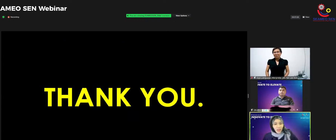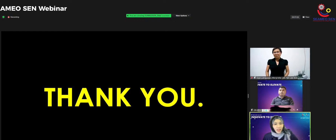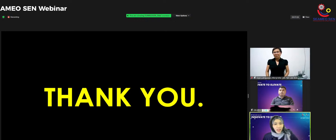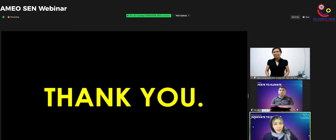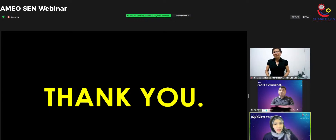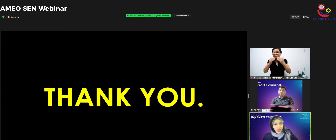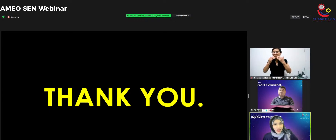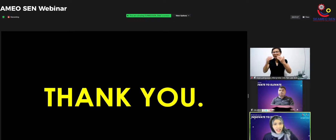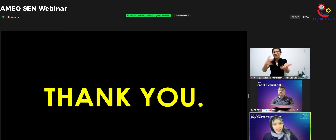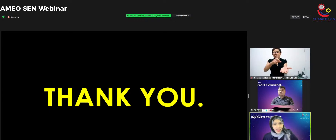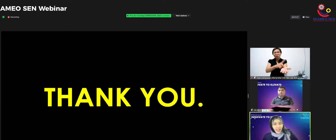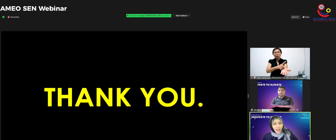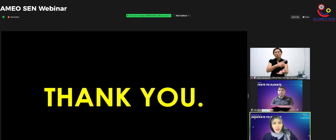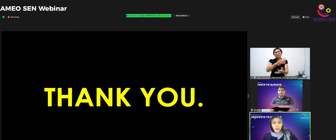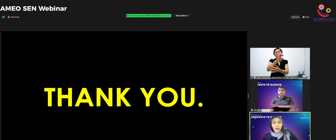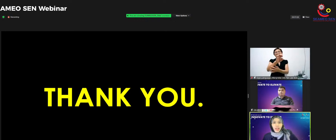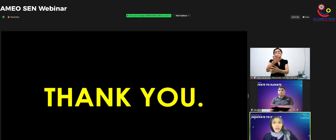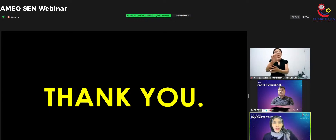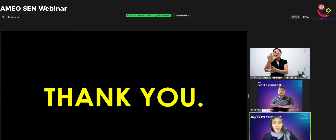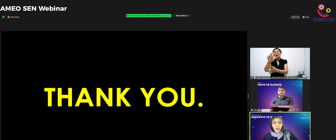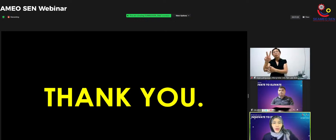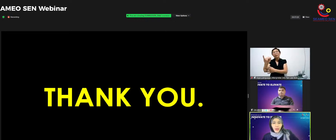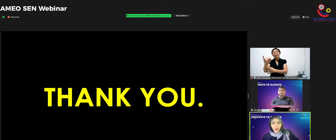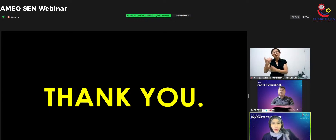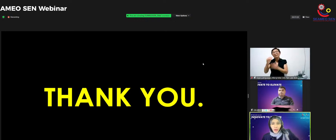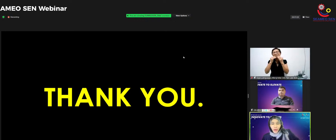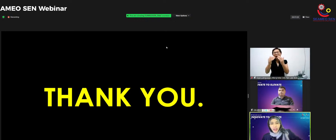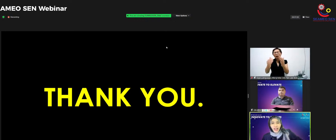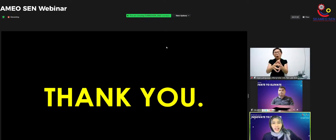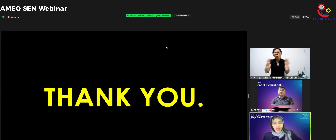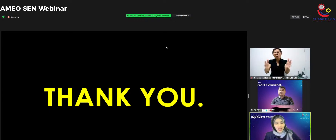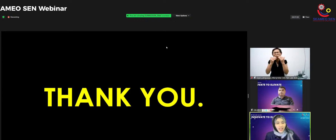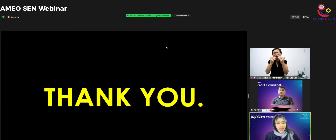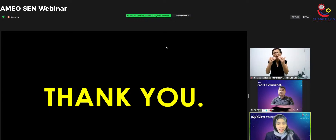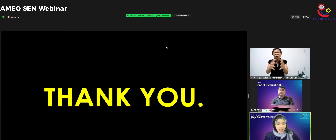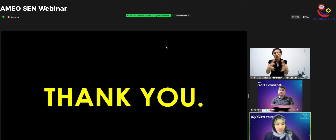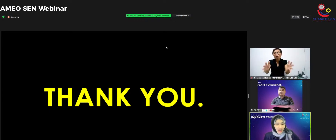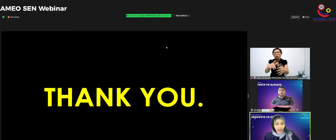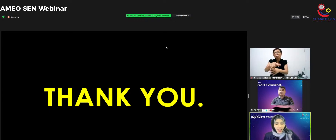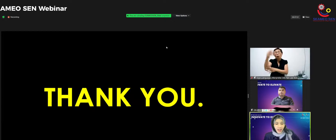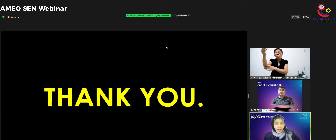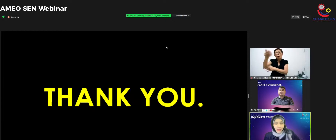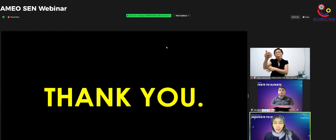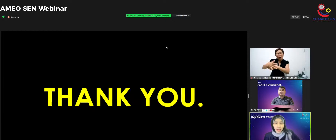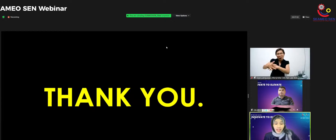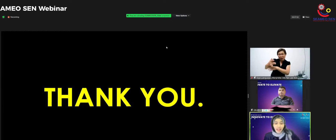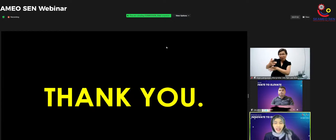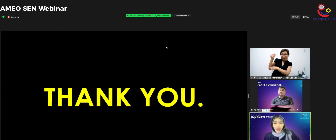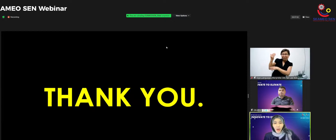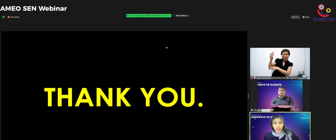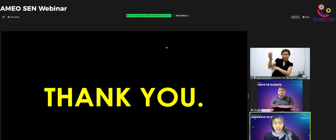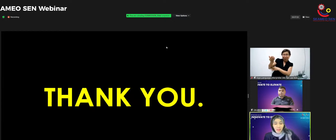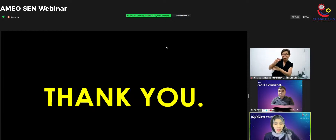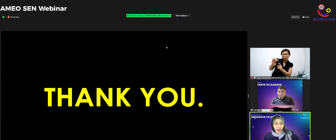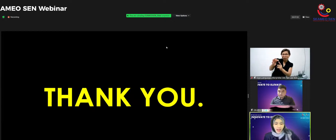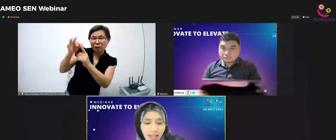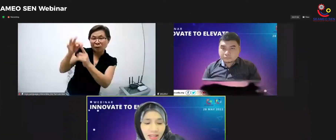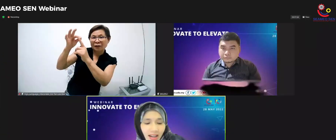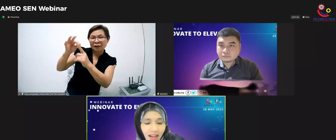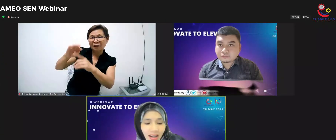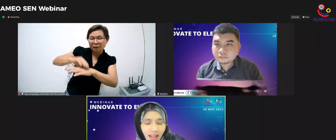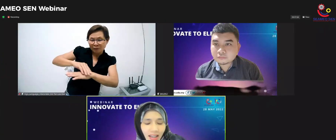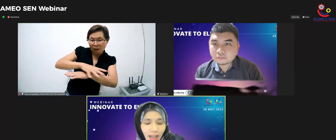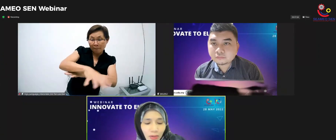Thank you, Dr. Irvin. Thank you so much for your session earlier, particularly on